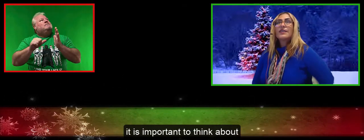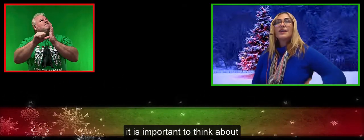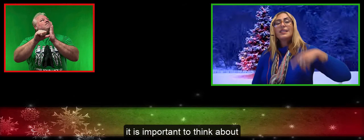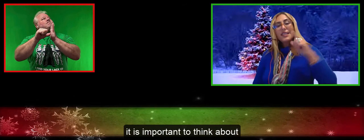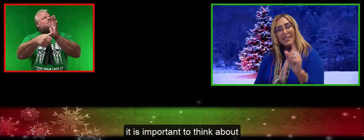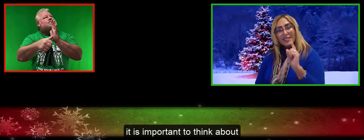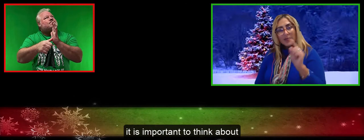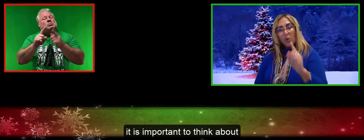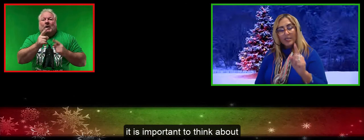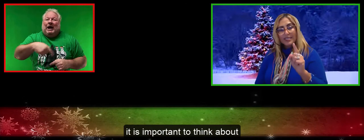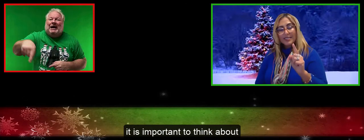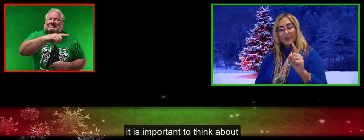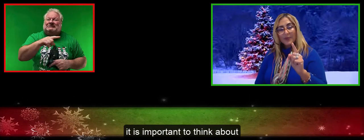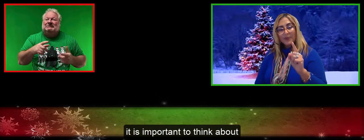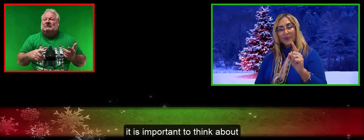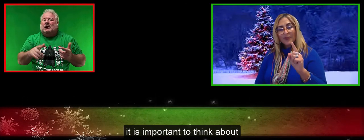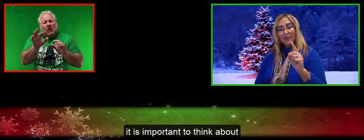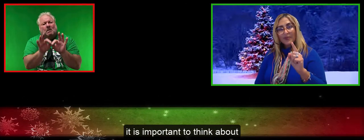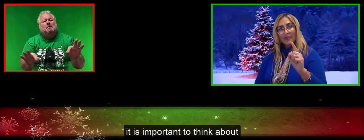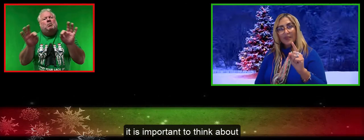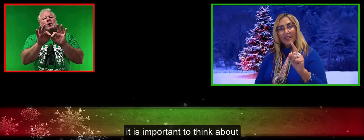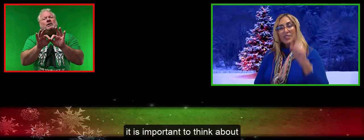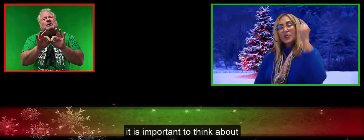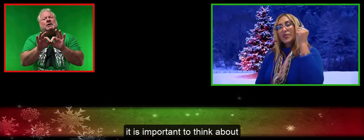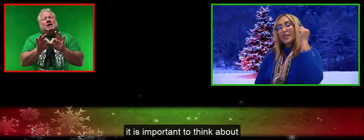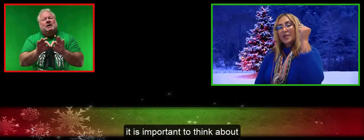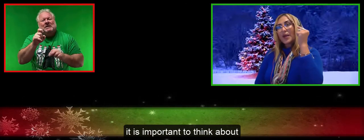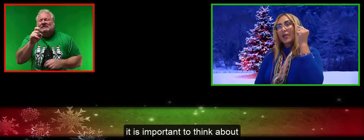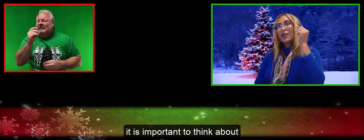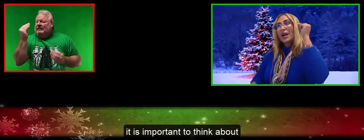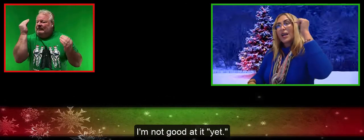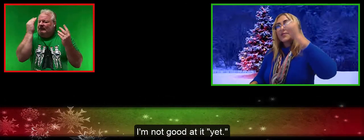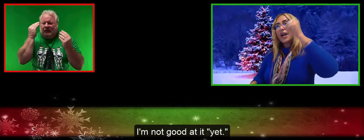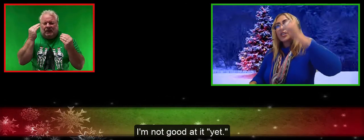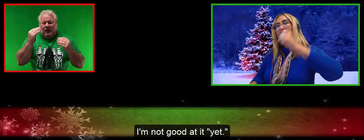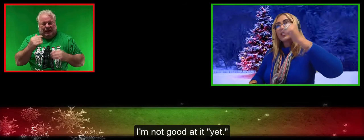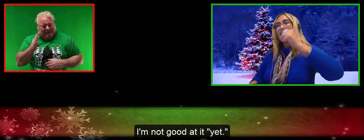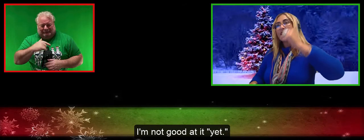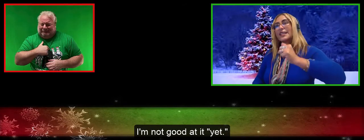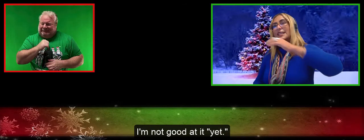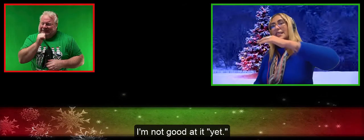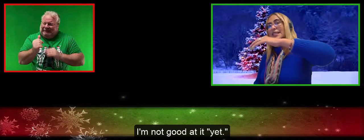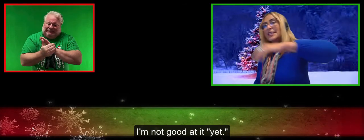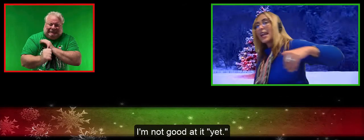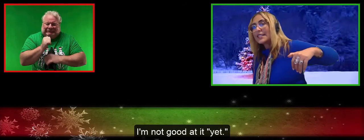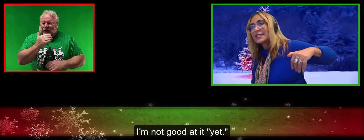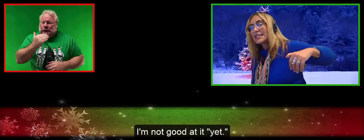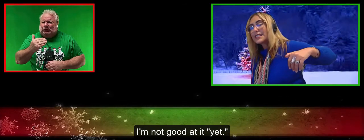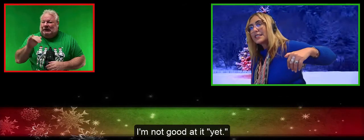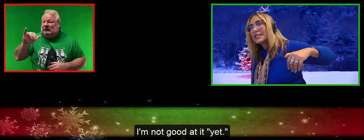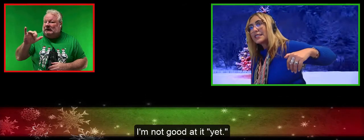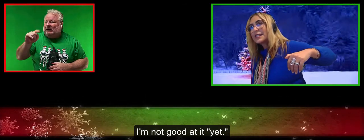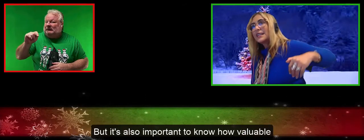that it is important to think about I'm not good at it